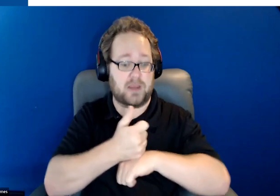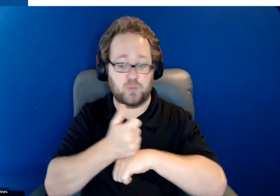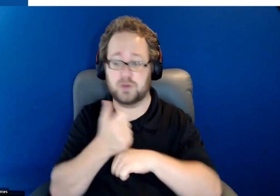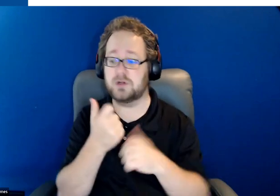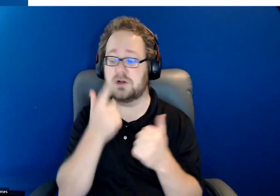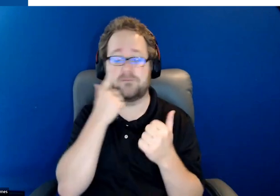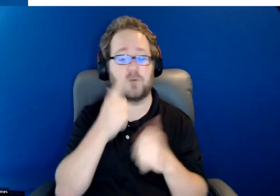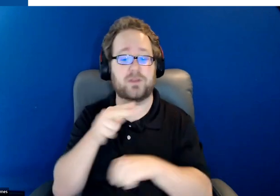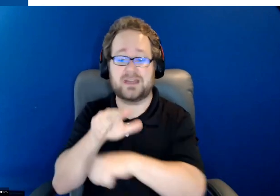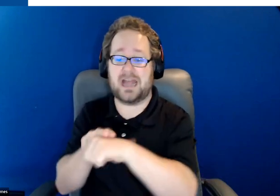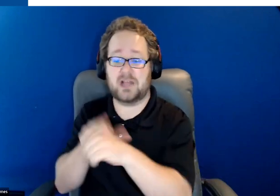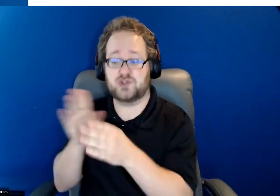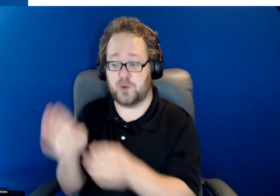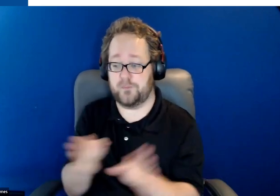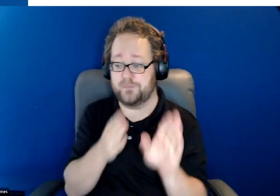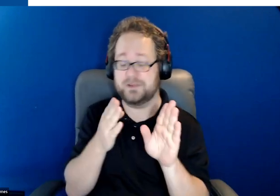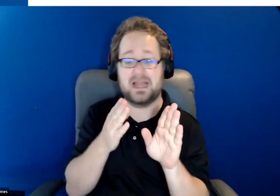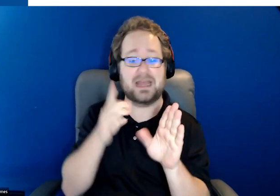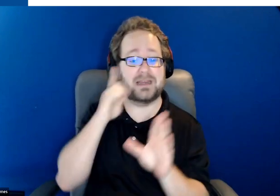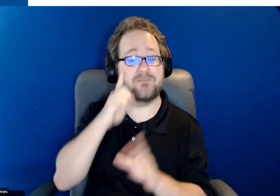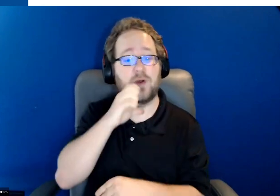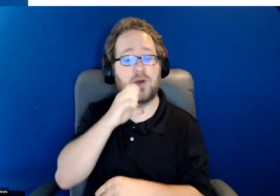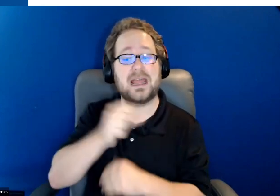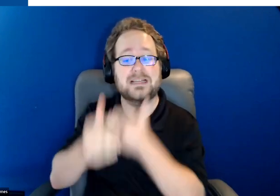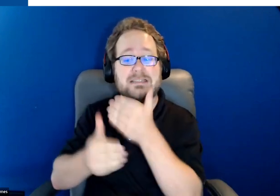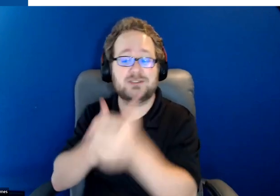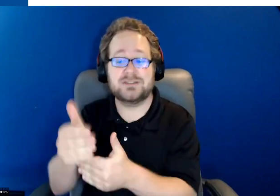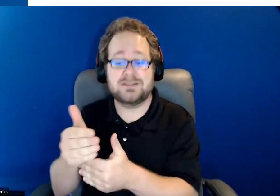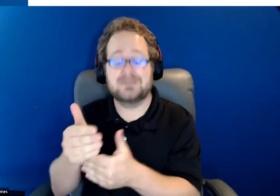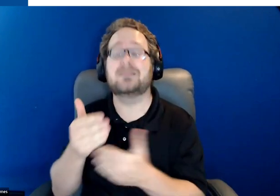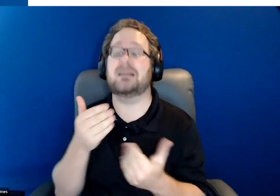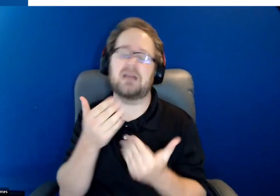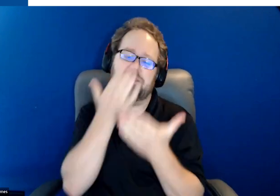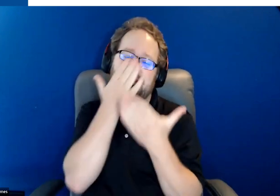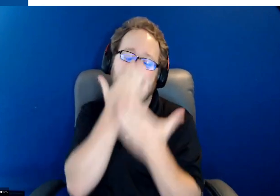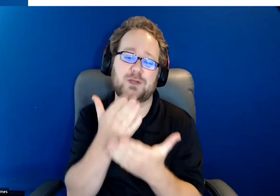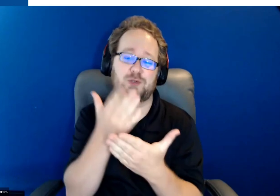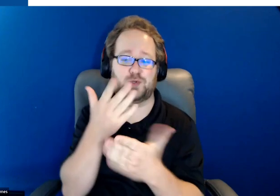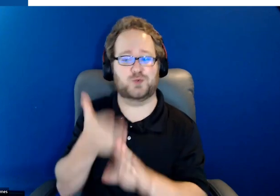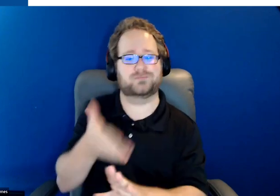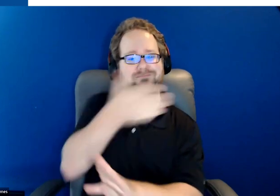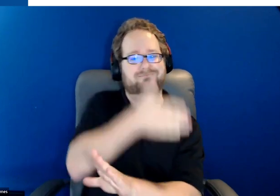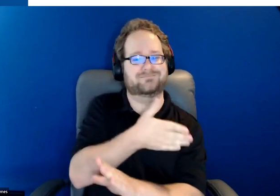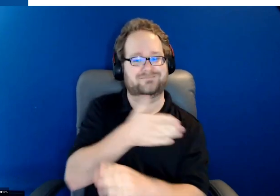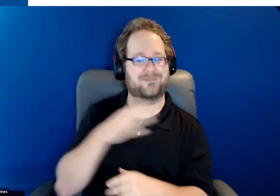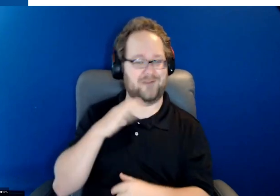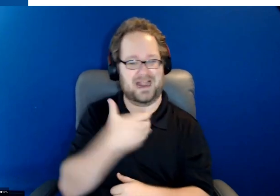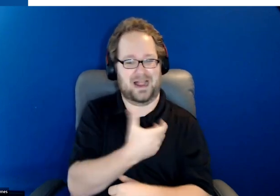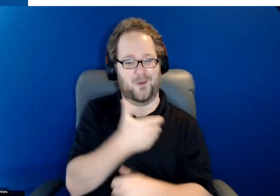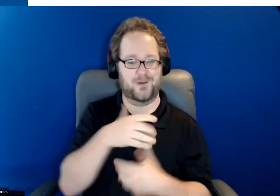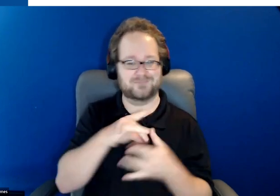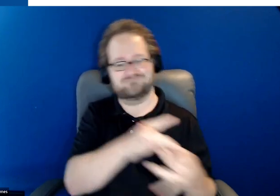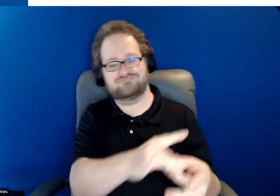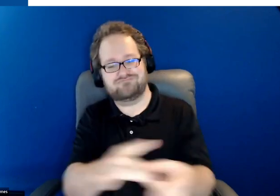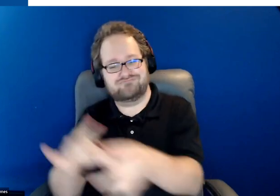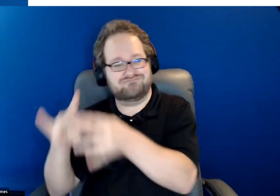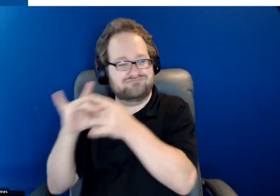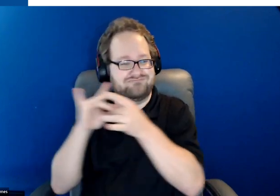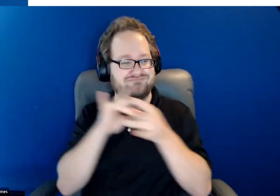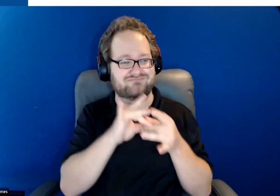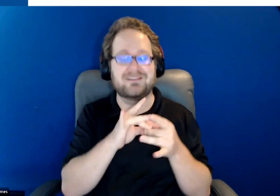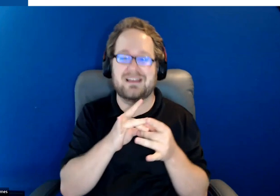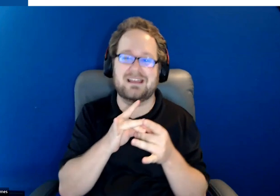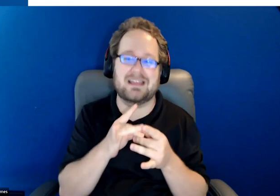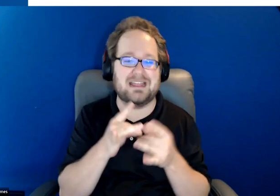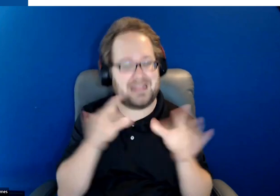Plan on Aging. And thank you in advance for being a part of our collective effort to develop our nation's